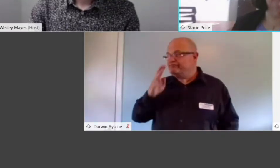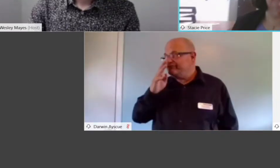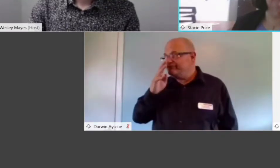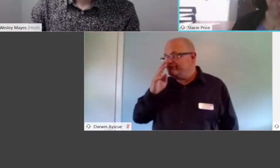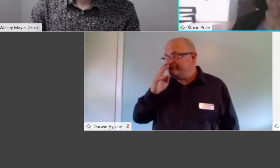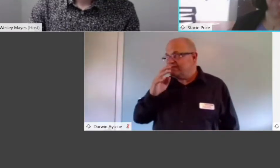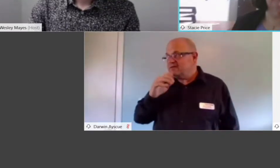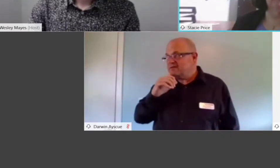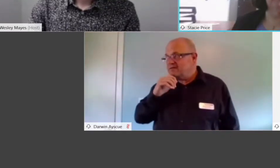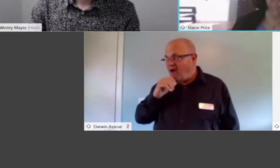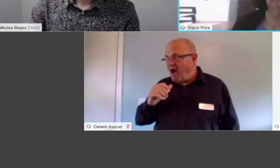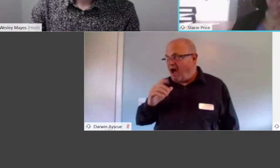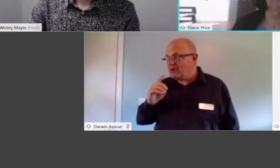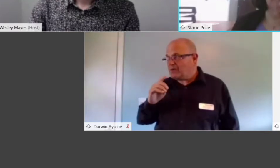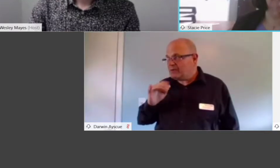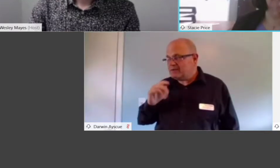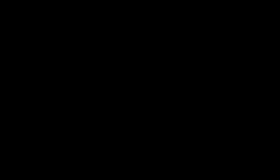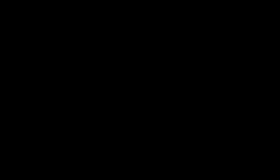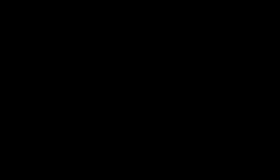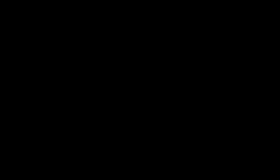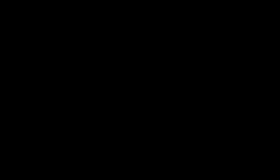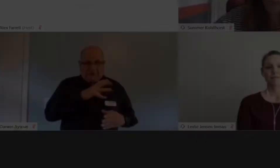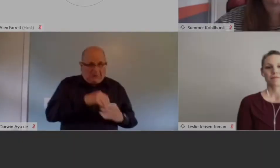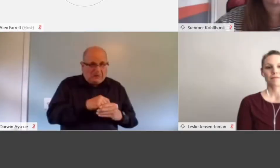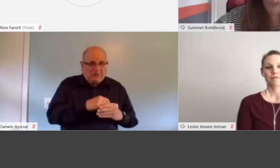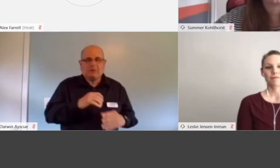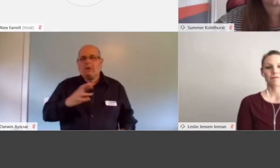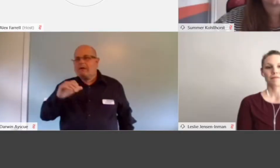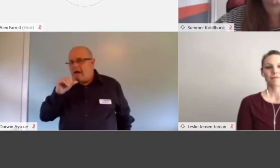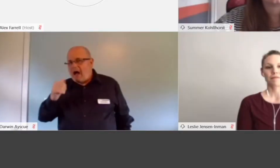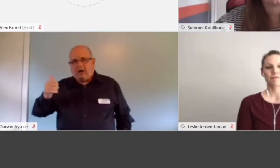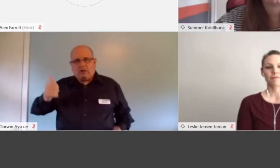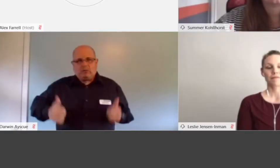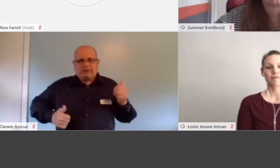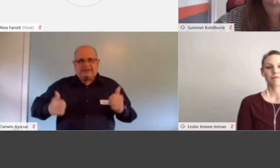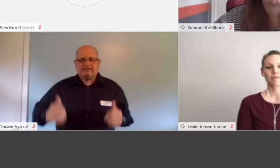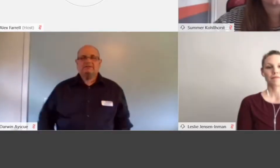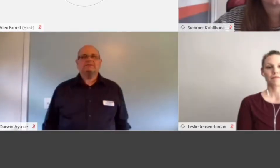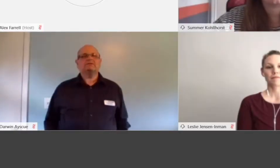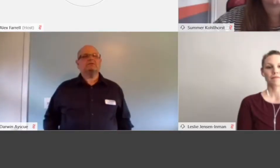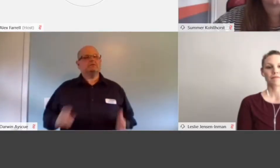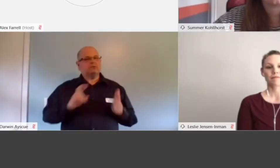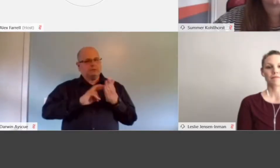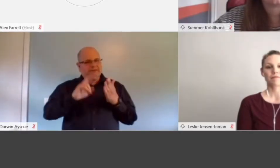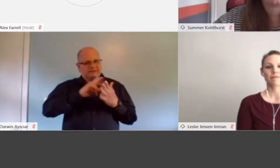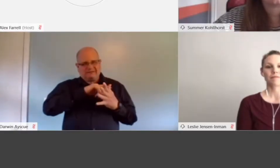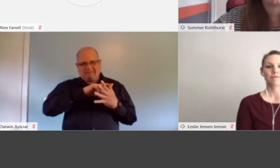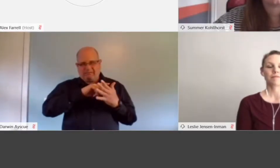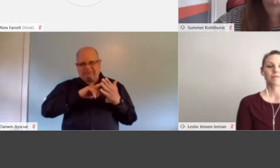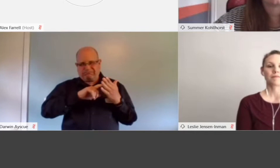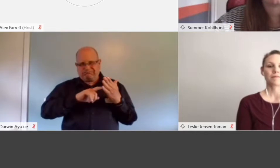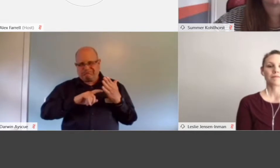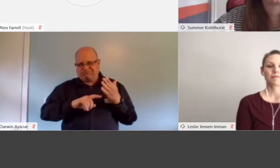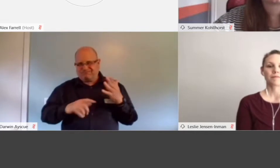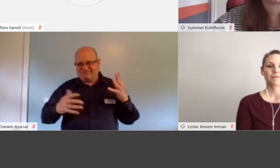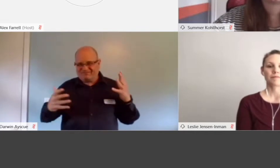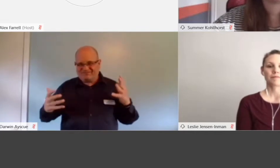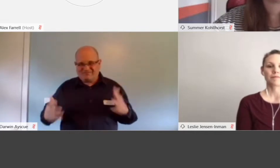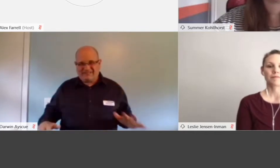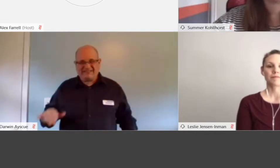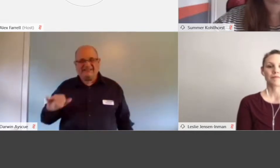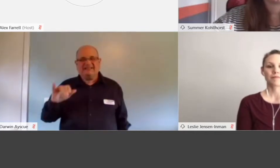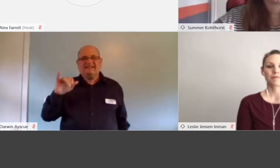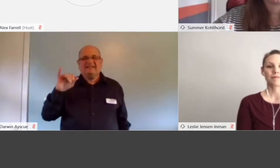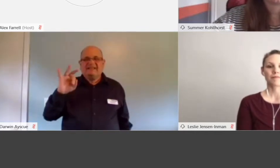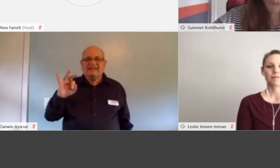the next bad step that I see employers. And the end of a bunch of research that they had done was, if you are just